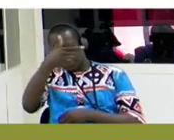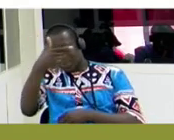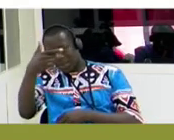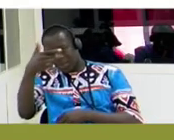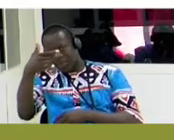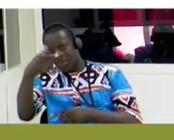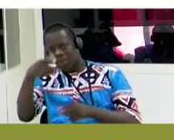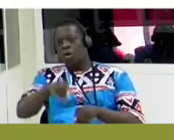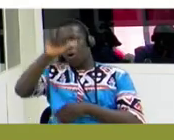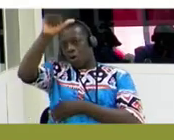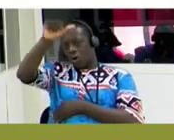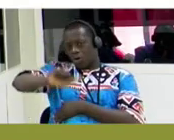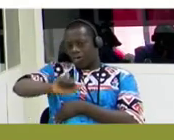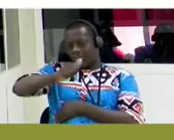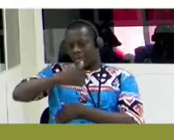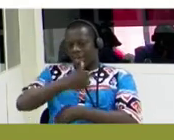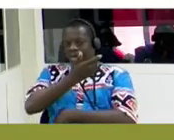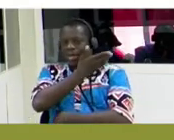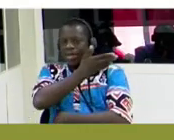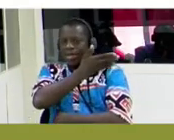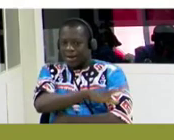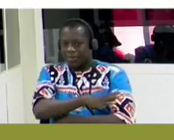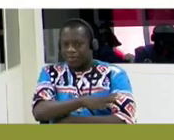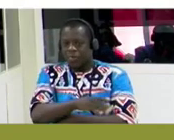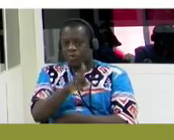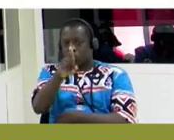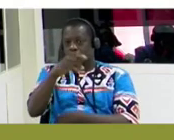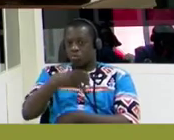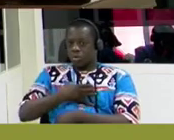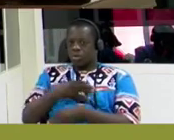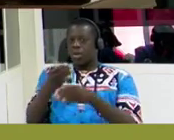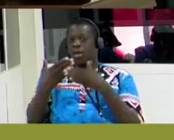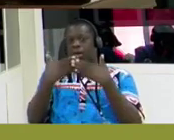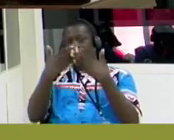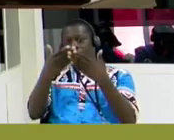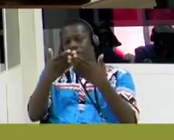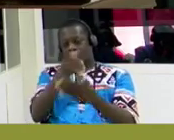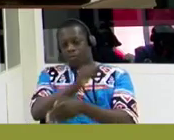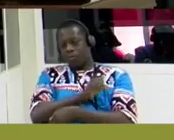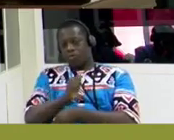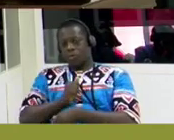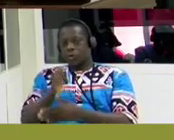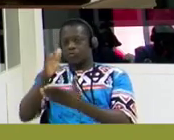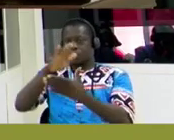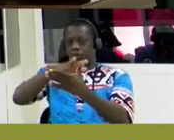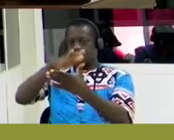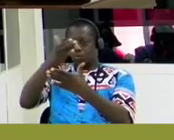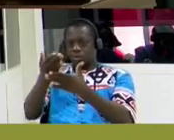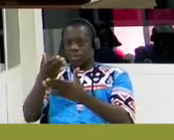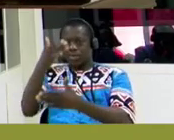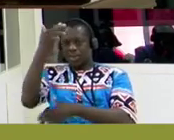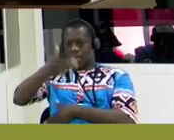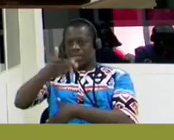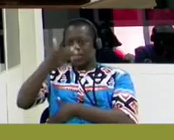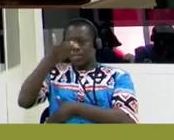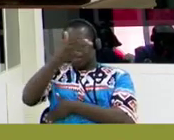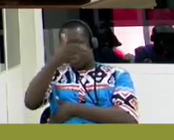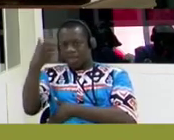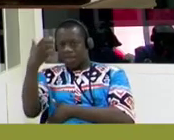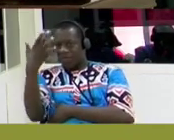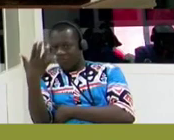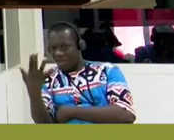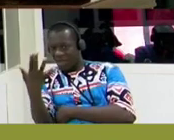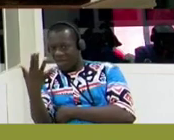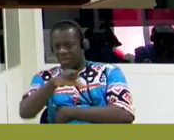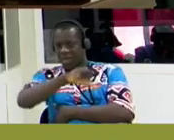96, 97, August, I left. So you mean to tell us? But between 95 and 1997, you were